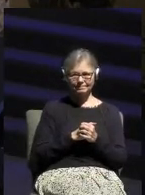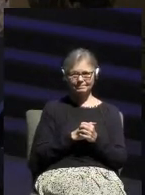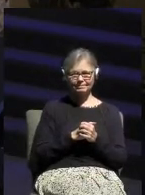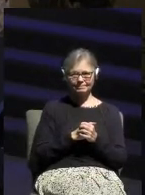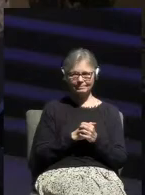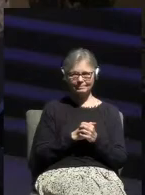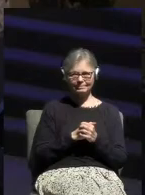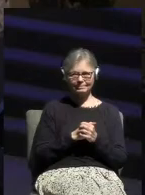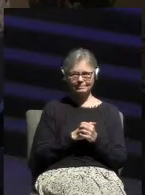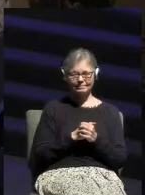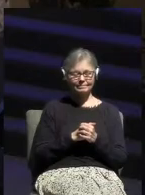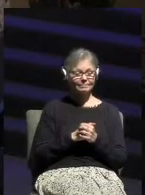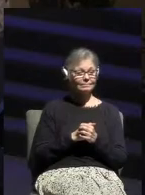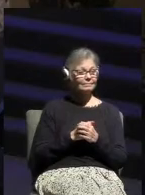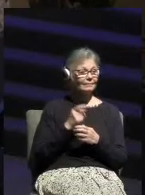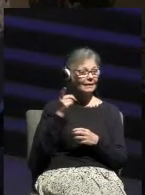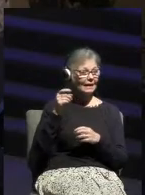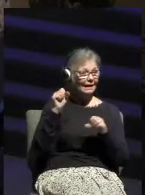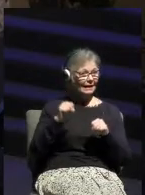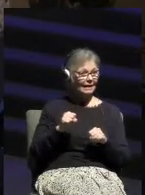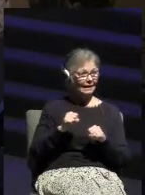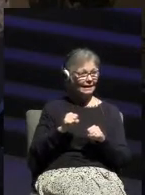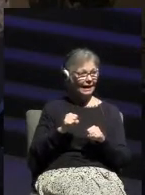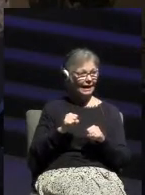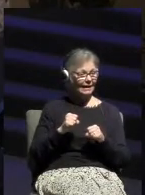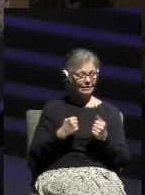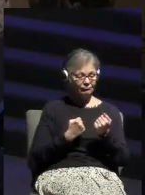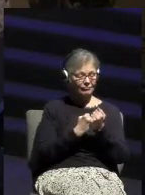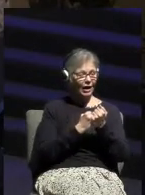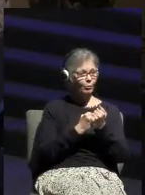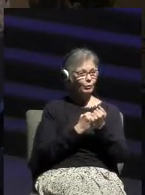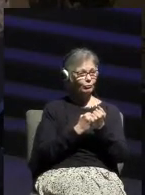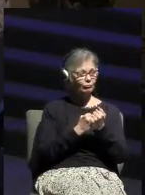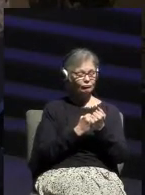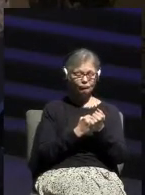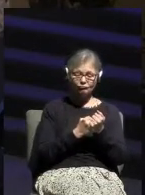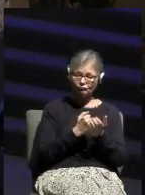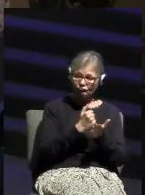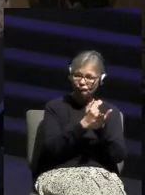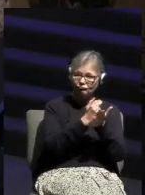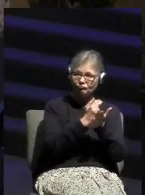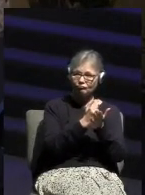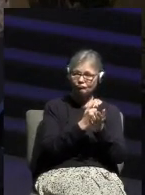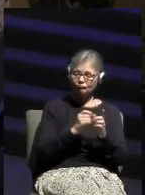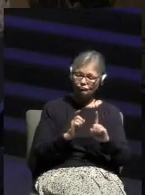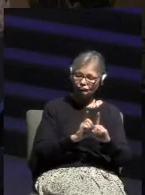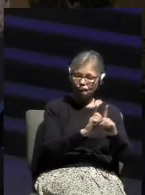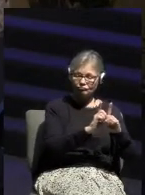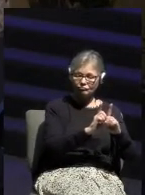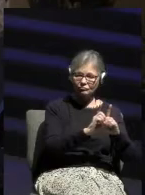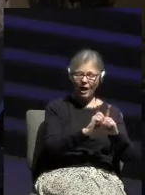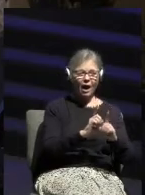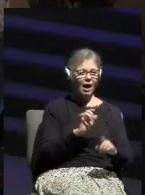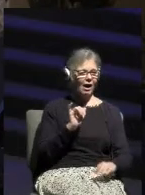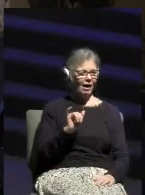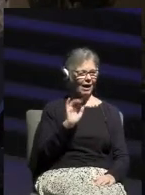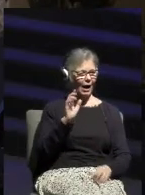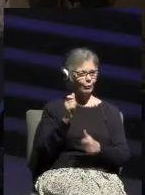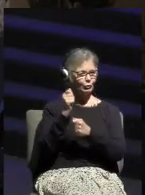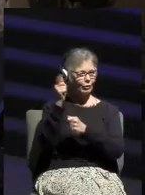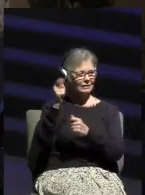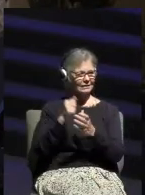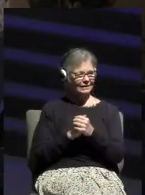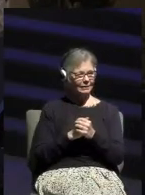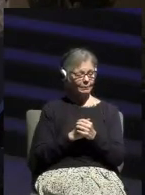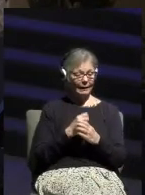he did this so that he might walk alongside us and that we might trust him. Hebrews chapter 1 tells us,